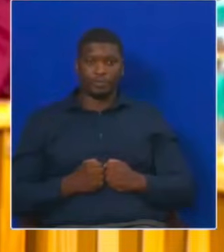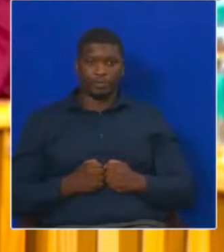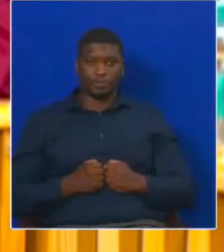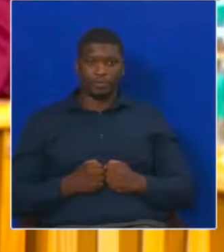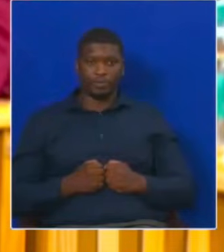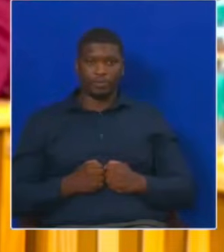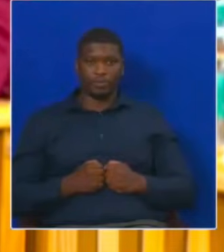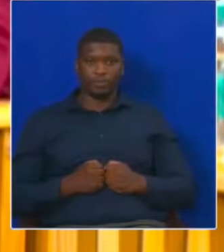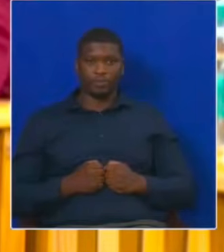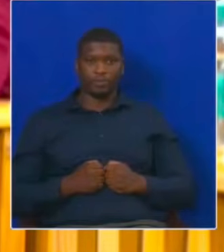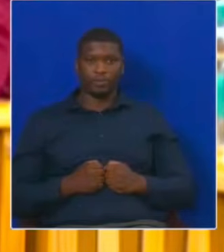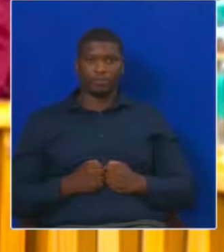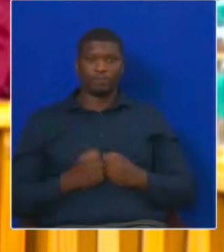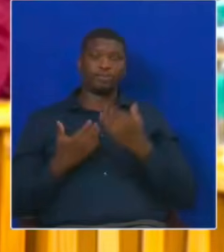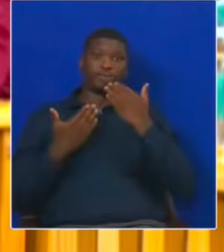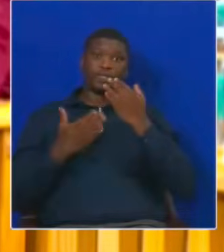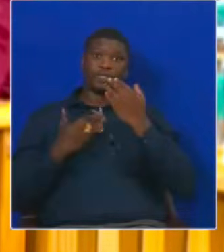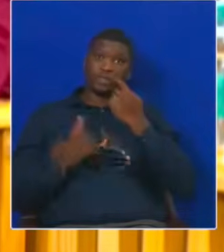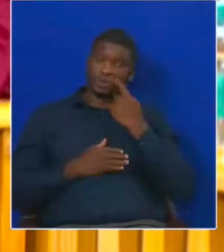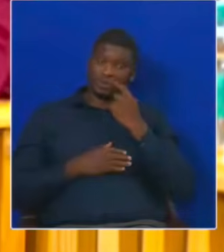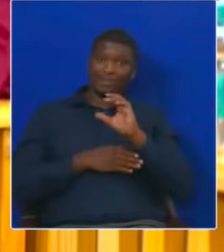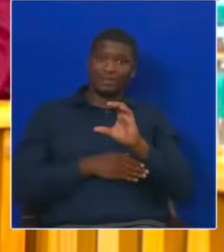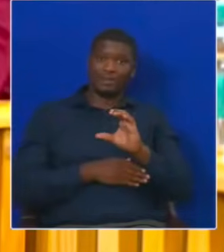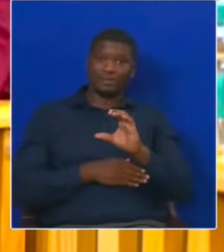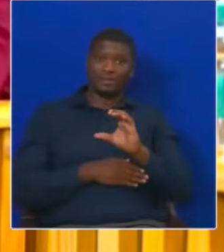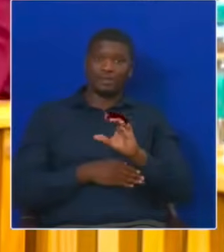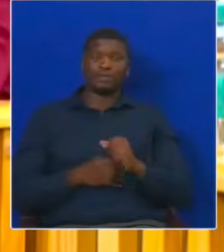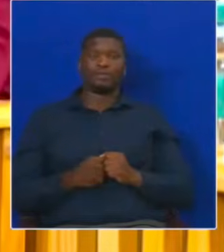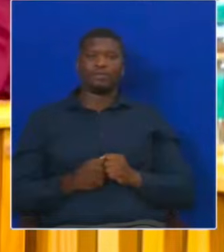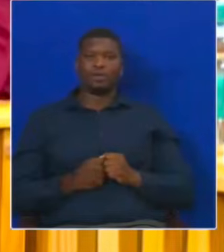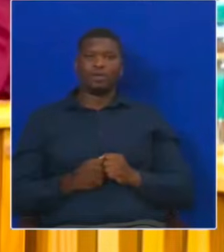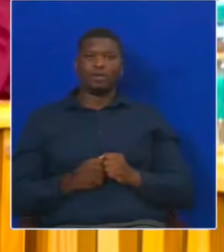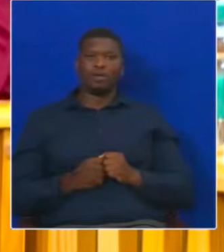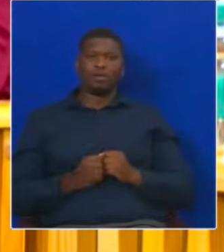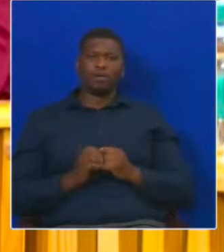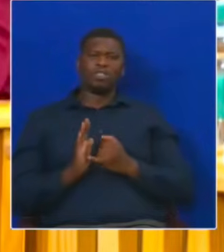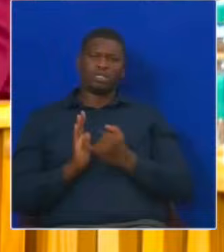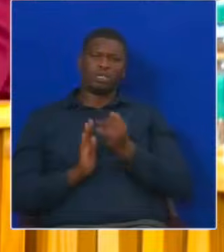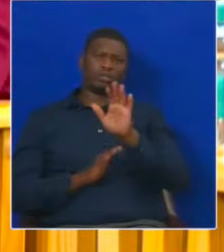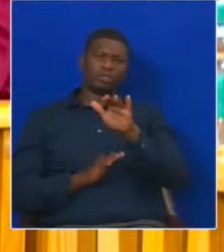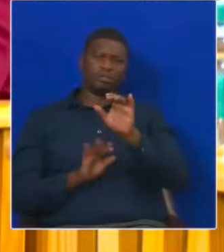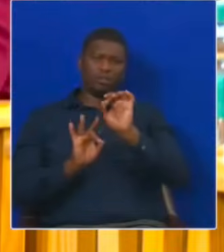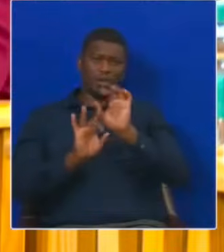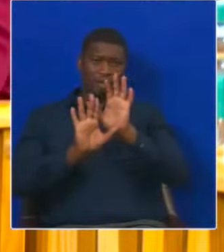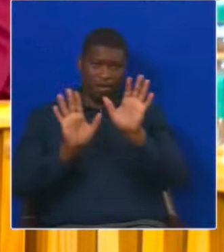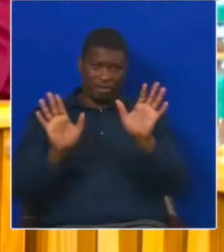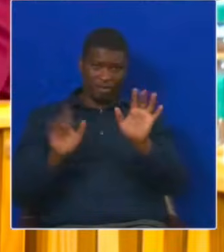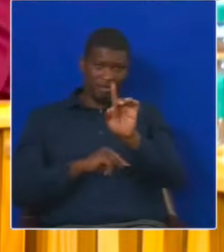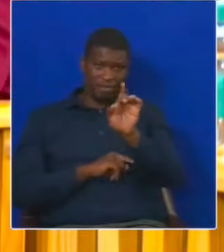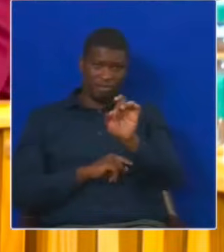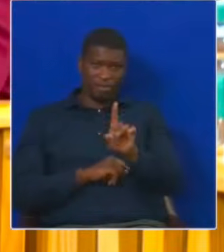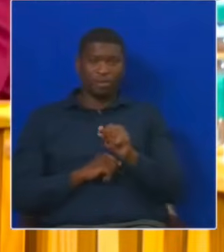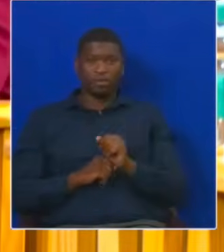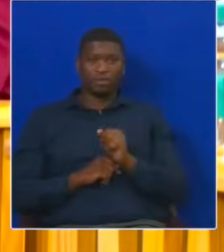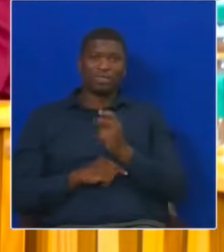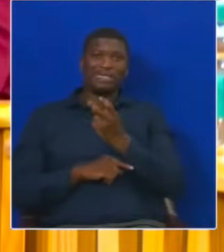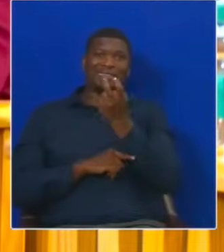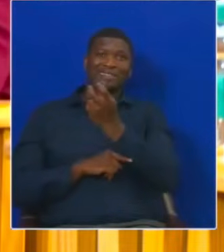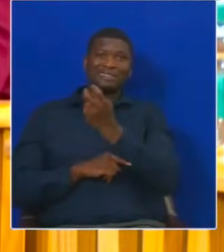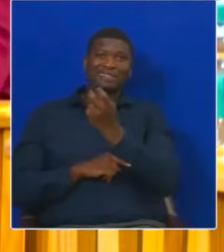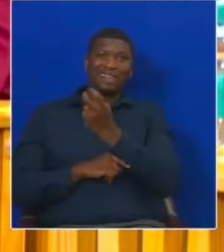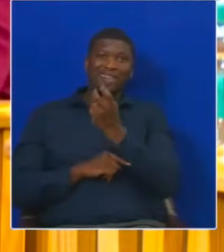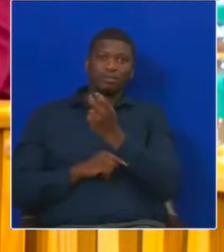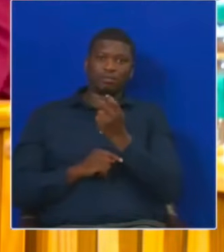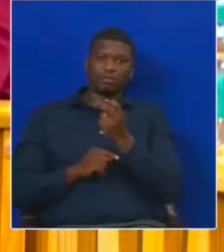Thank you, Witness C. Just for clarity, the search warrant you sought was in respect of Mr.